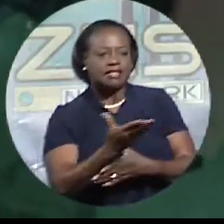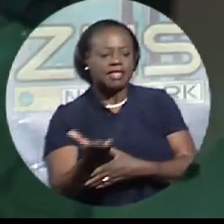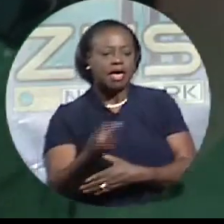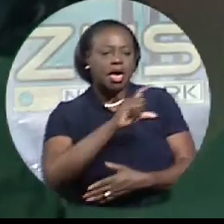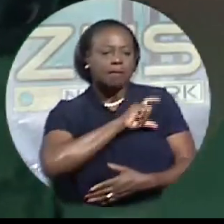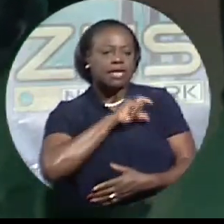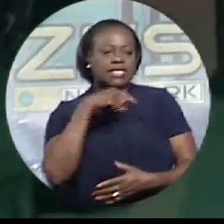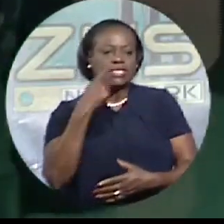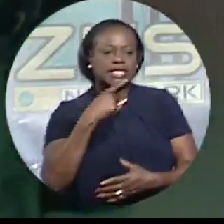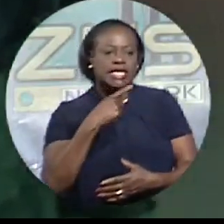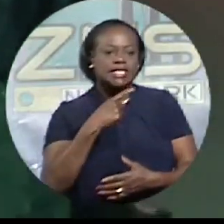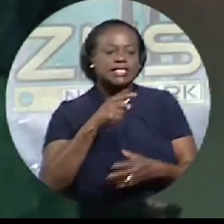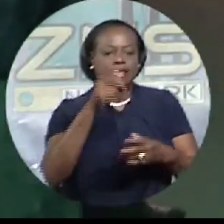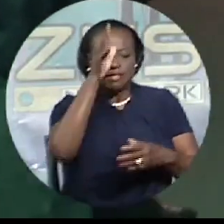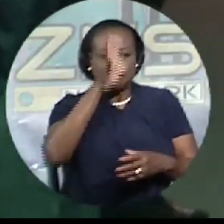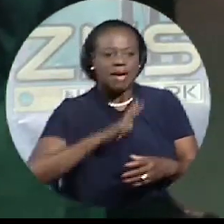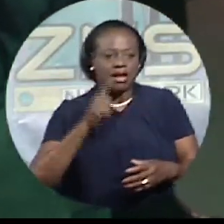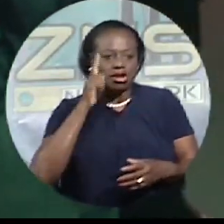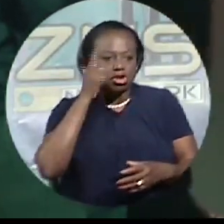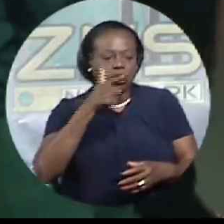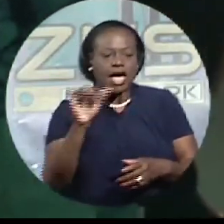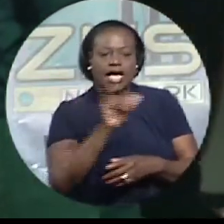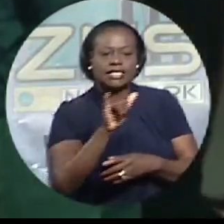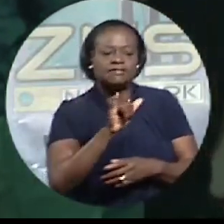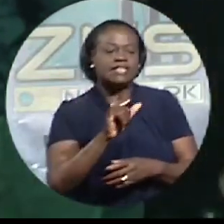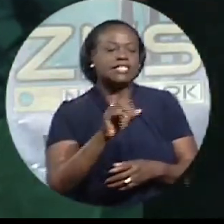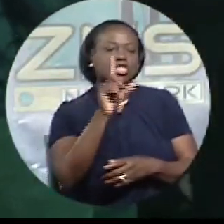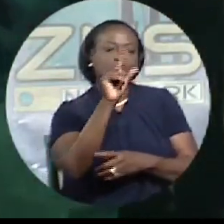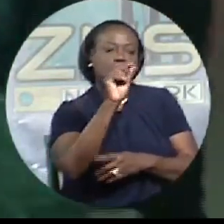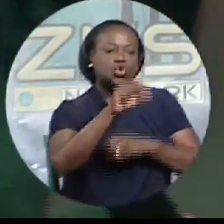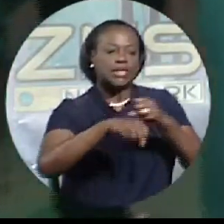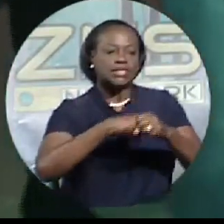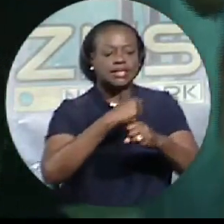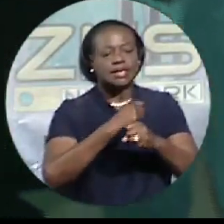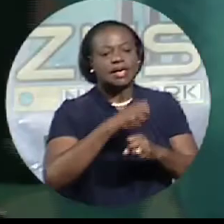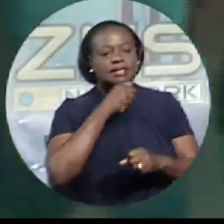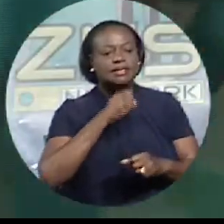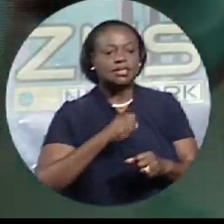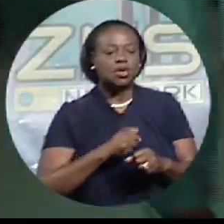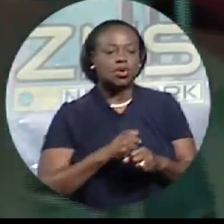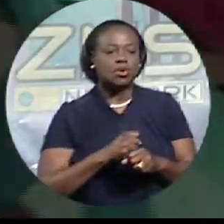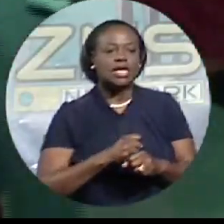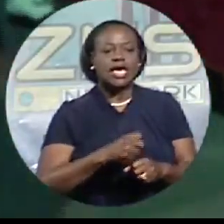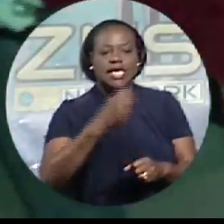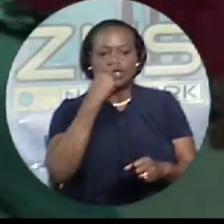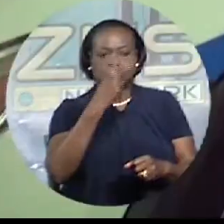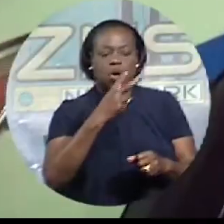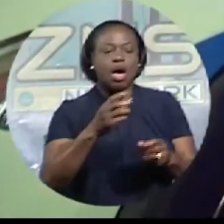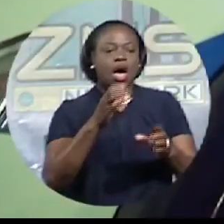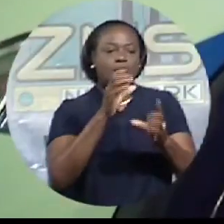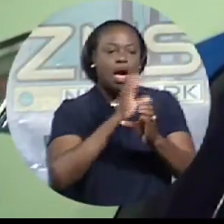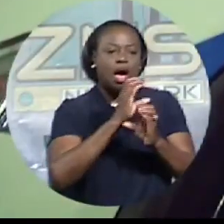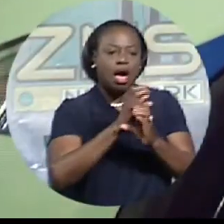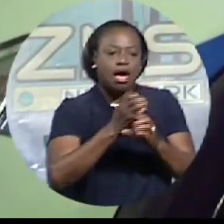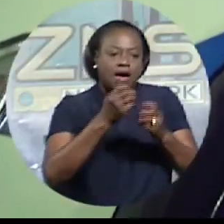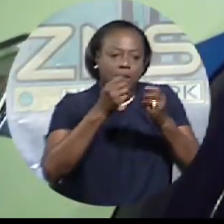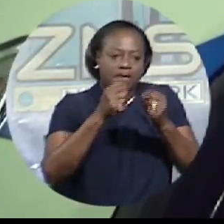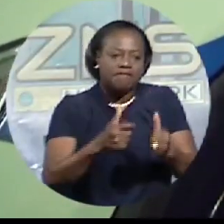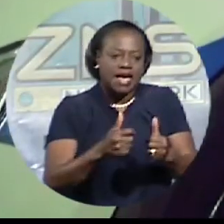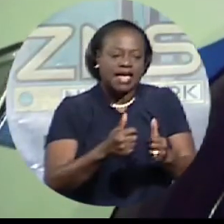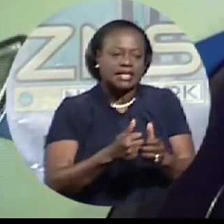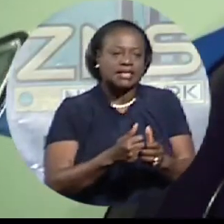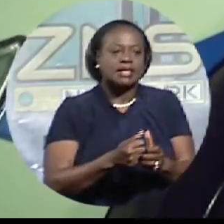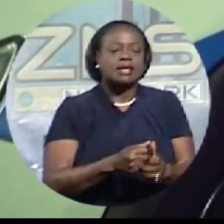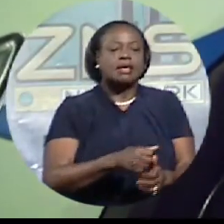victim appears to be in his 20s. Eyewitnesses say they saw a vehicle speeding off from the area. As police process that scene, the victim's mother could be